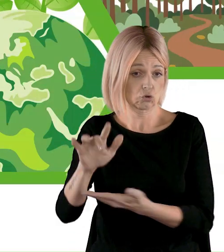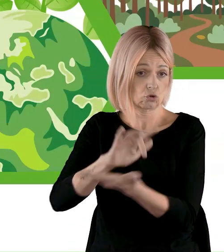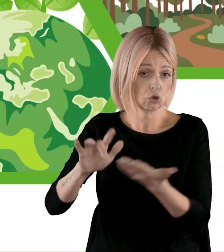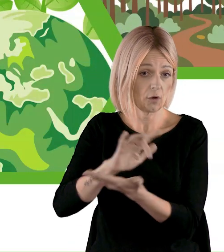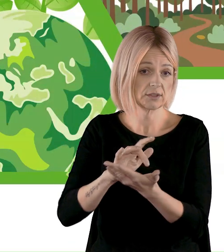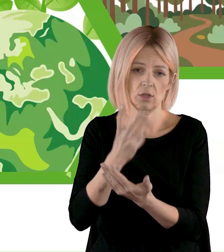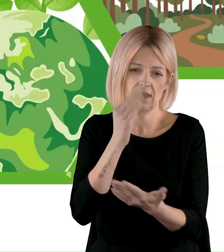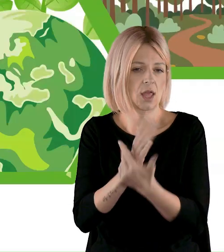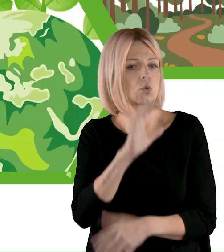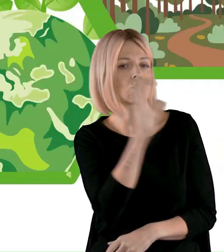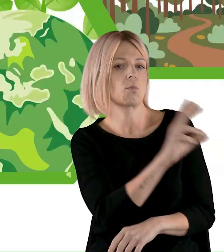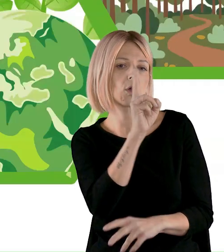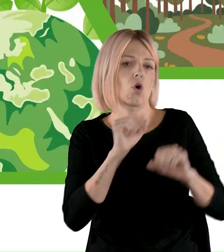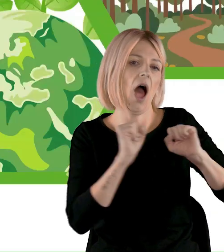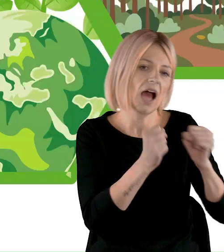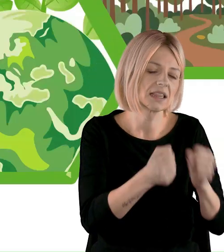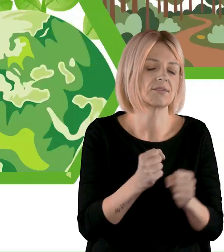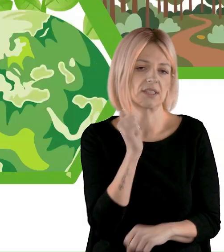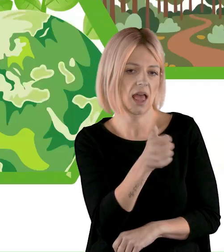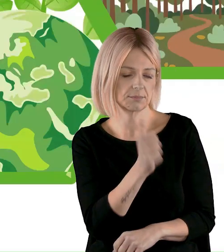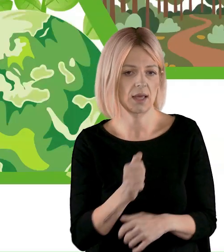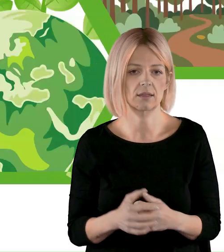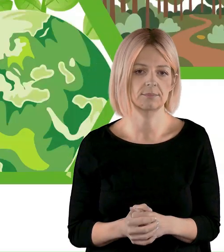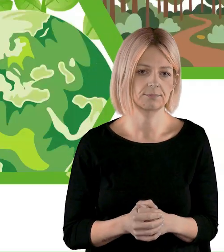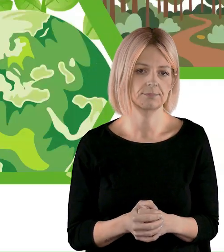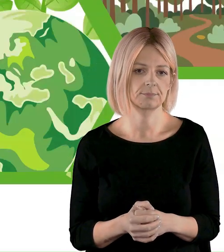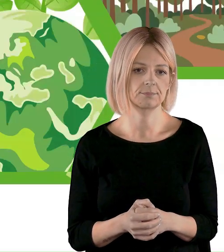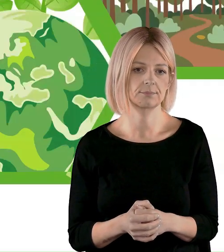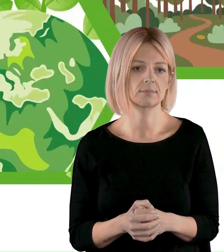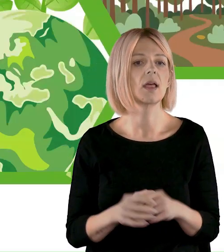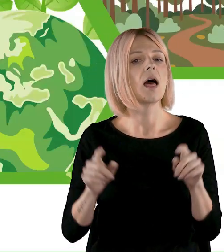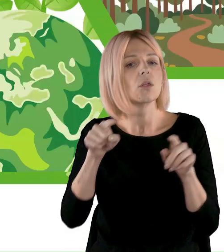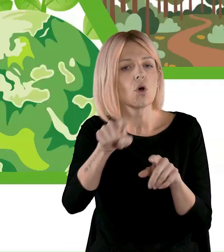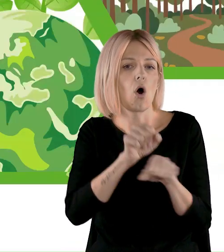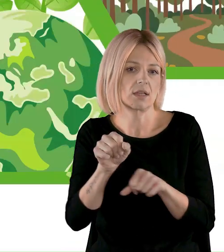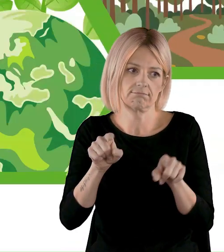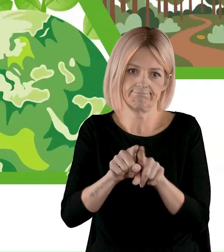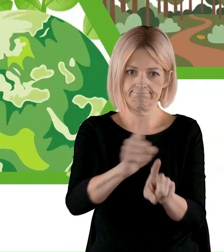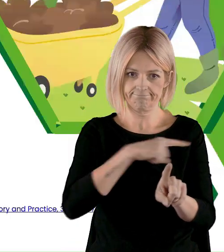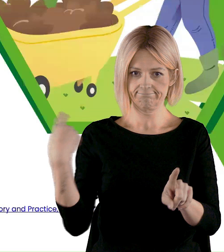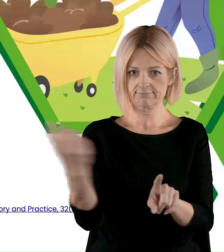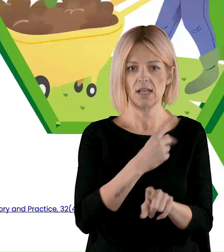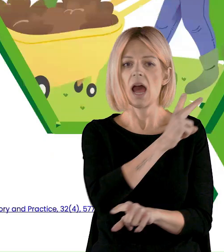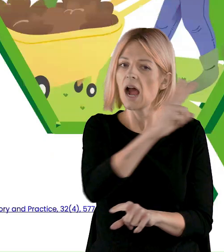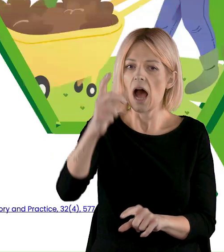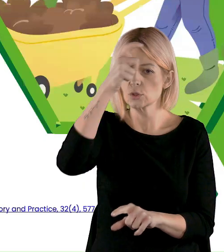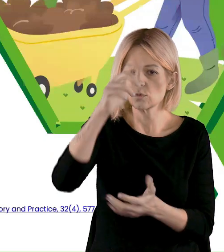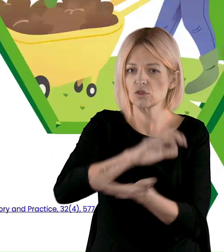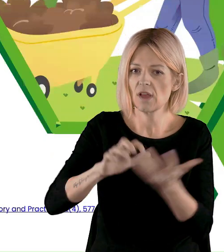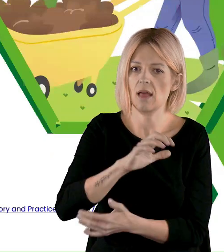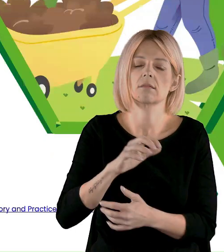something. I will not stay long on this slide because we'll see everything later on in more details.